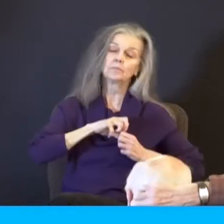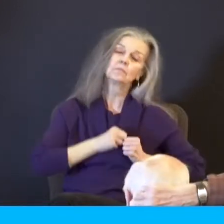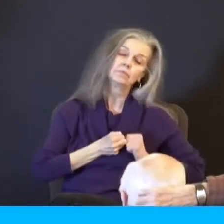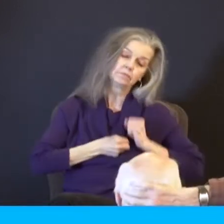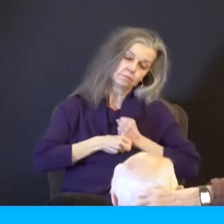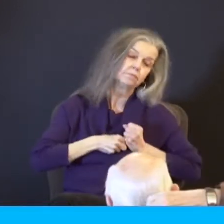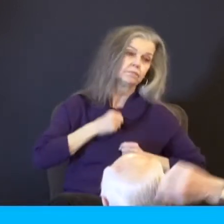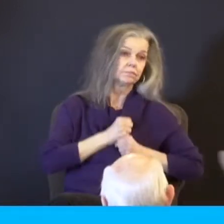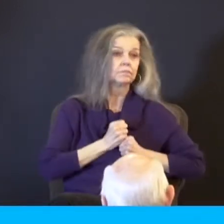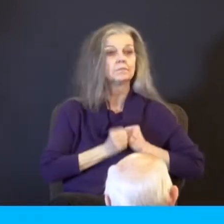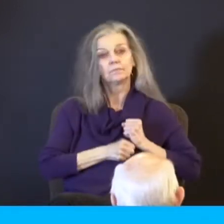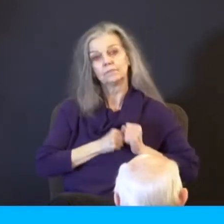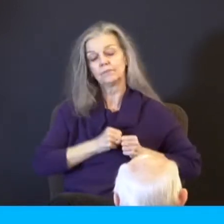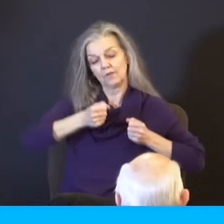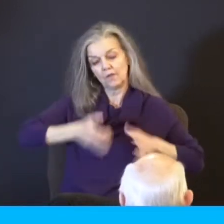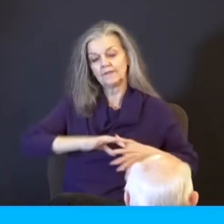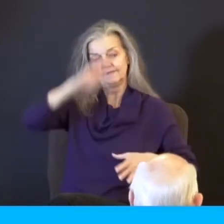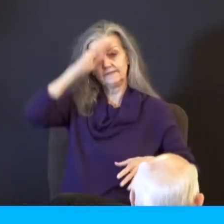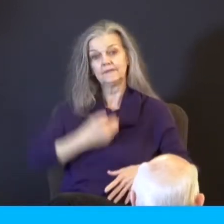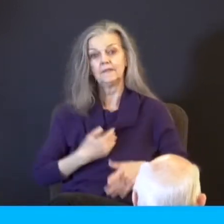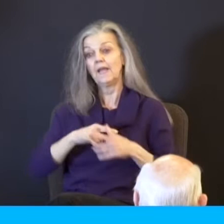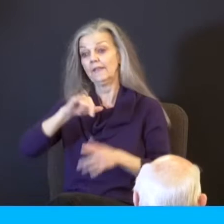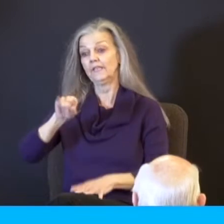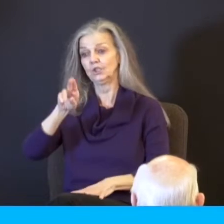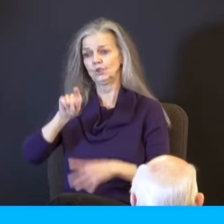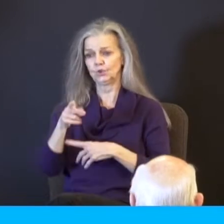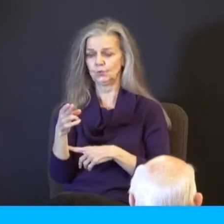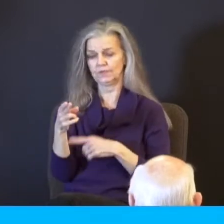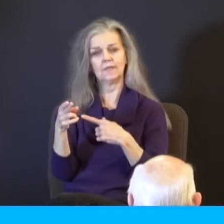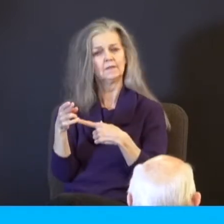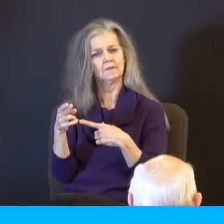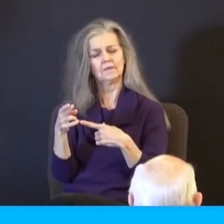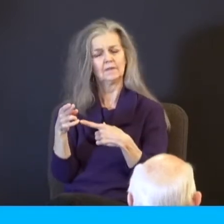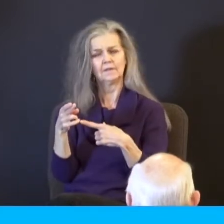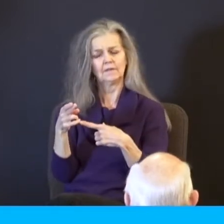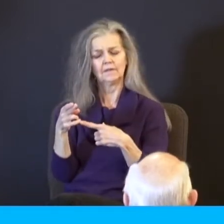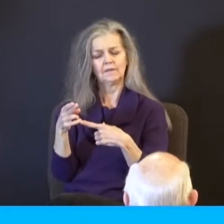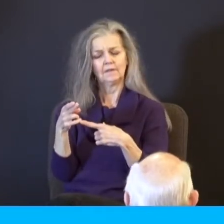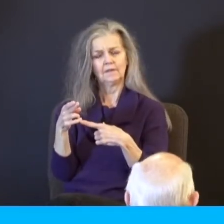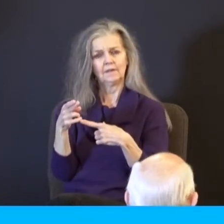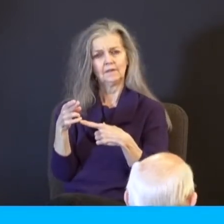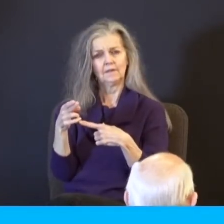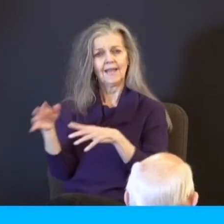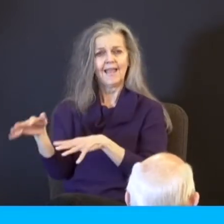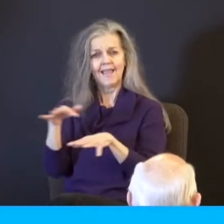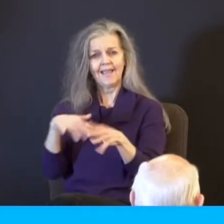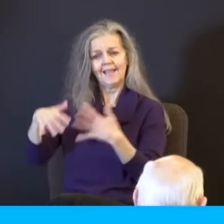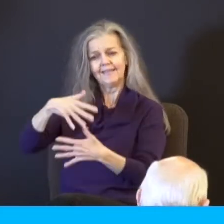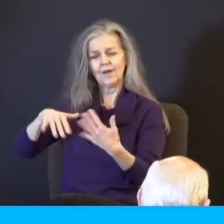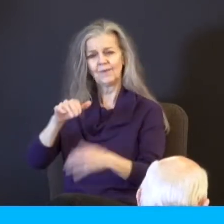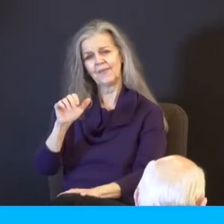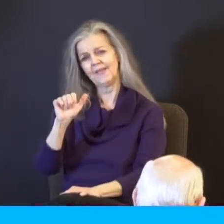son. And then we find Judah basically going, quote, going down, interesting thought, and hanging out with the Canaanites,